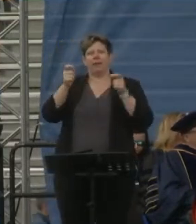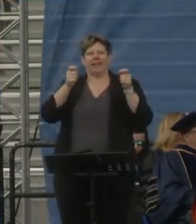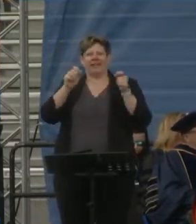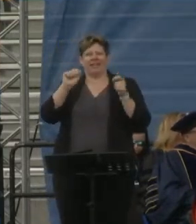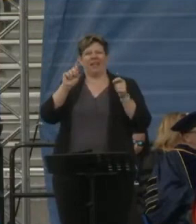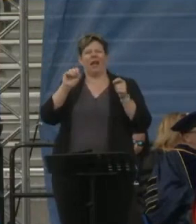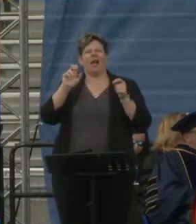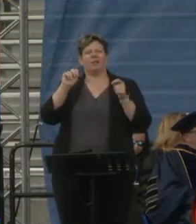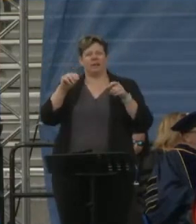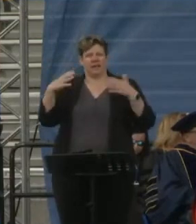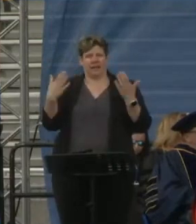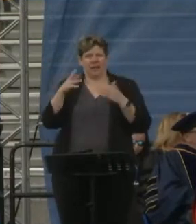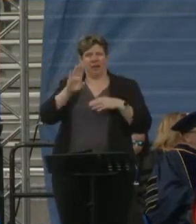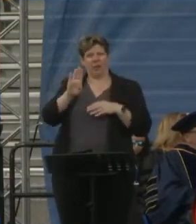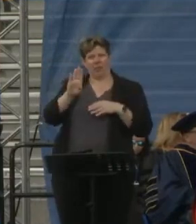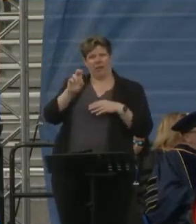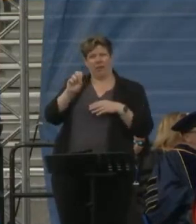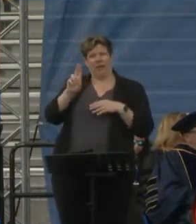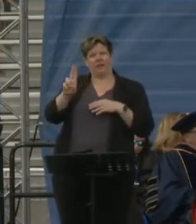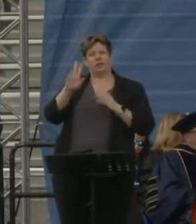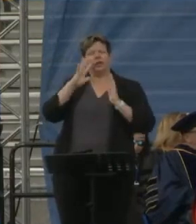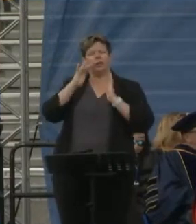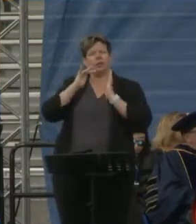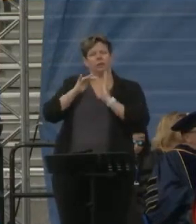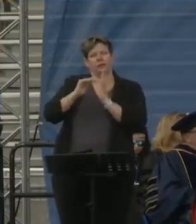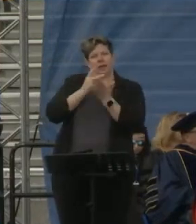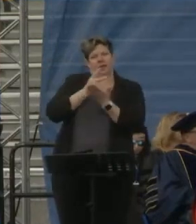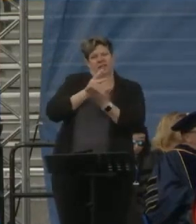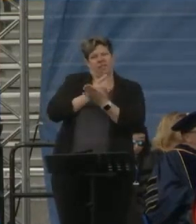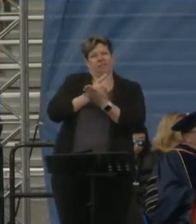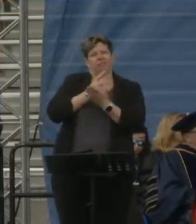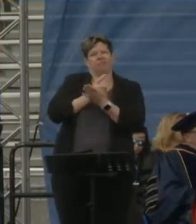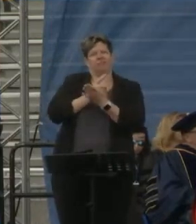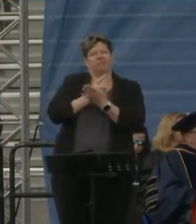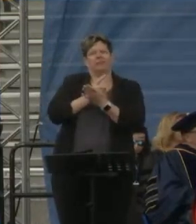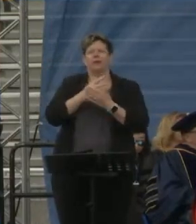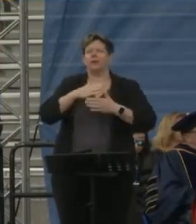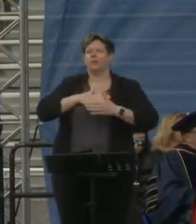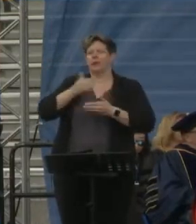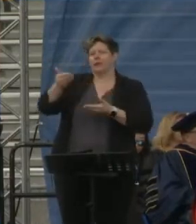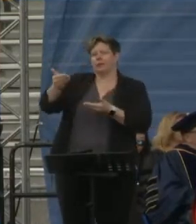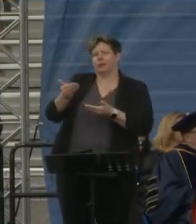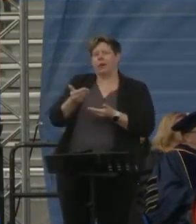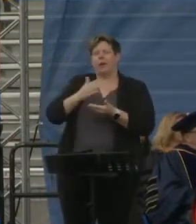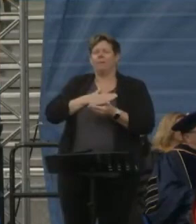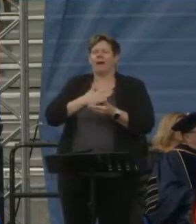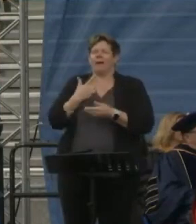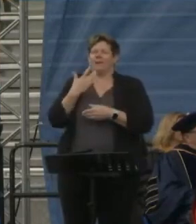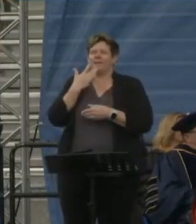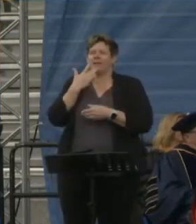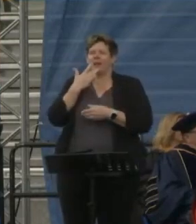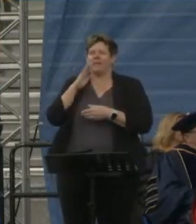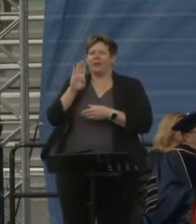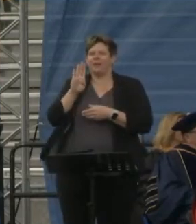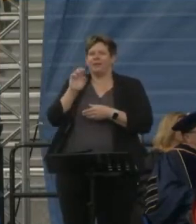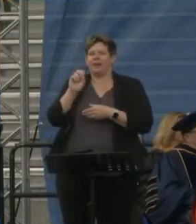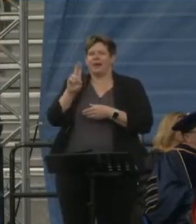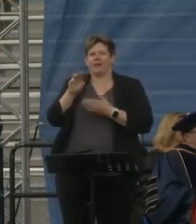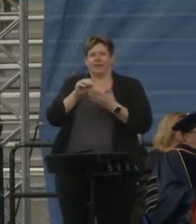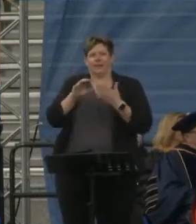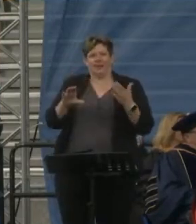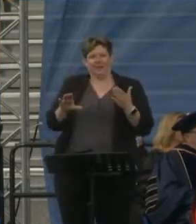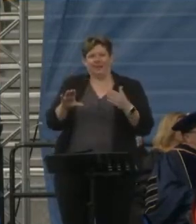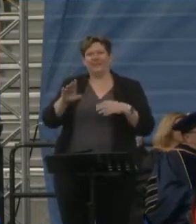State University, where he will pursue his graduate degree. Please welcome one of my favorite Boise State